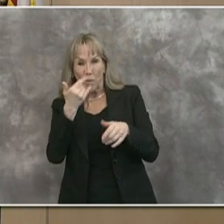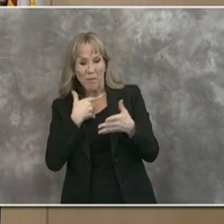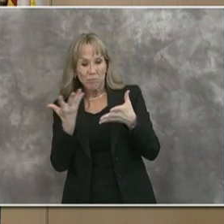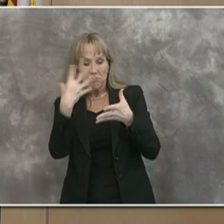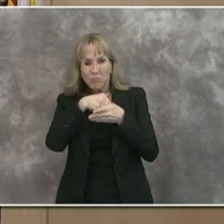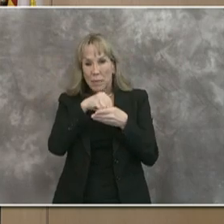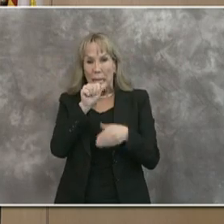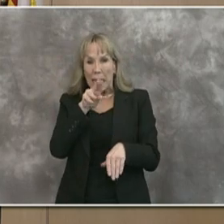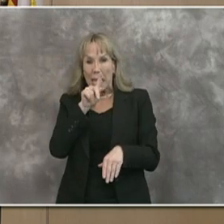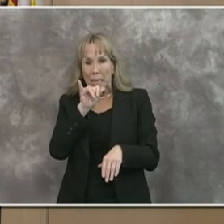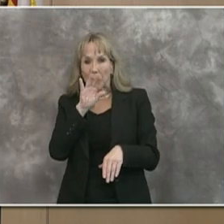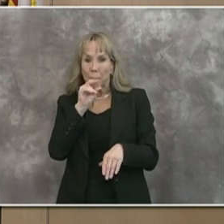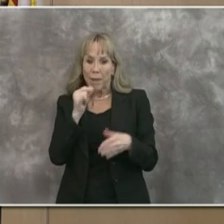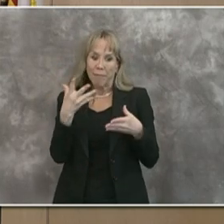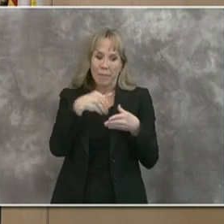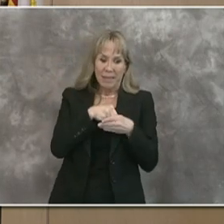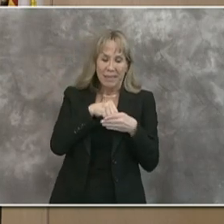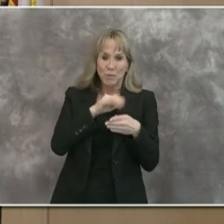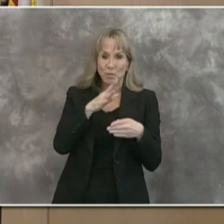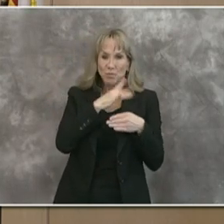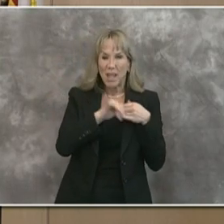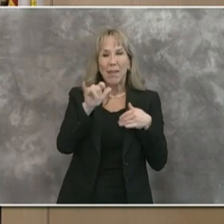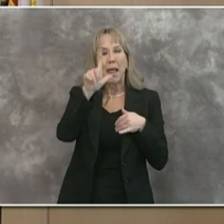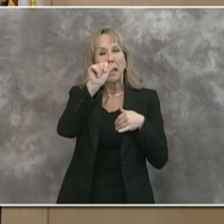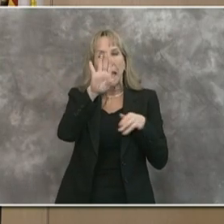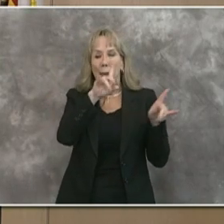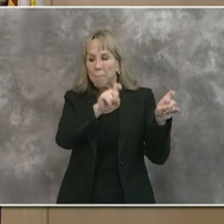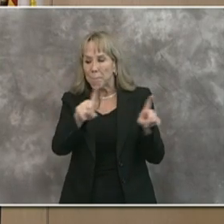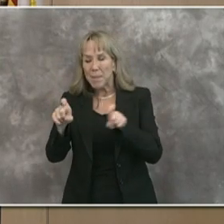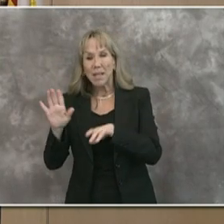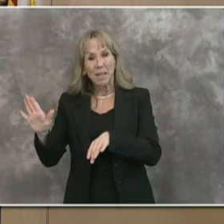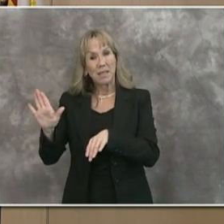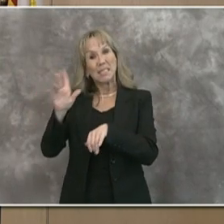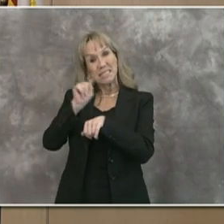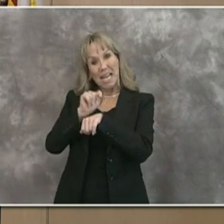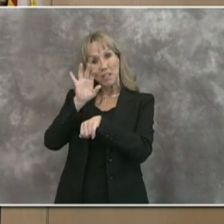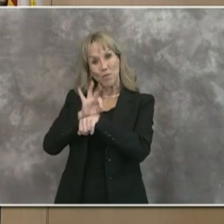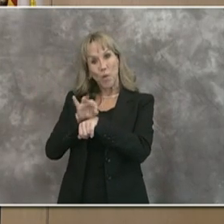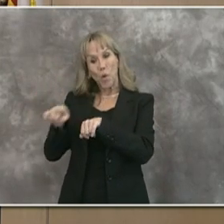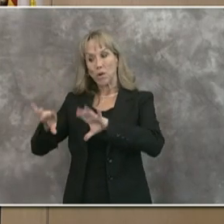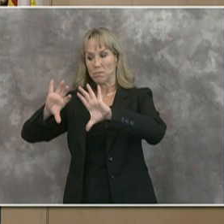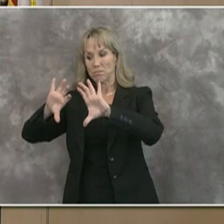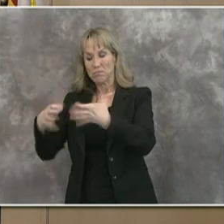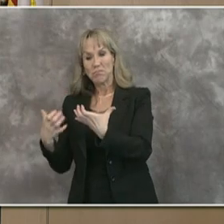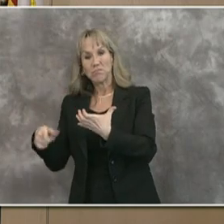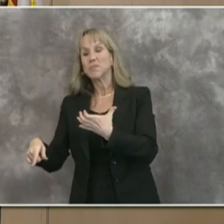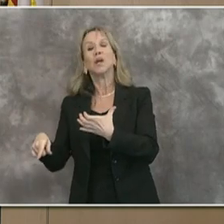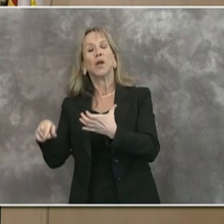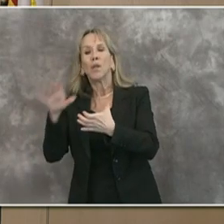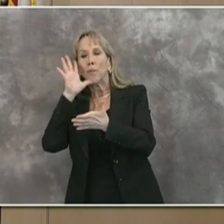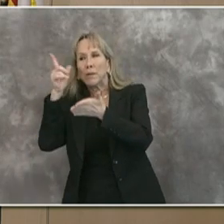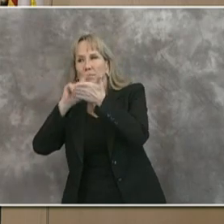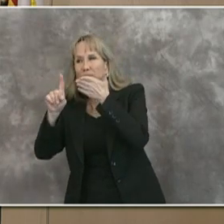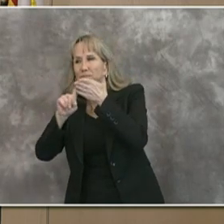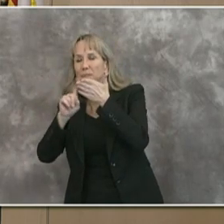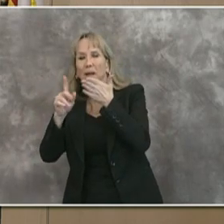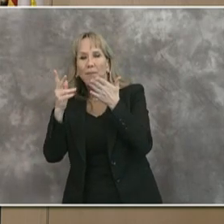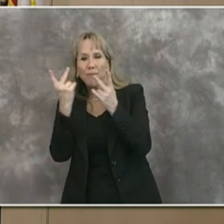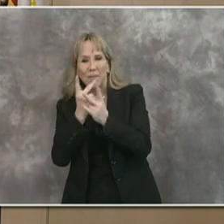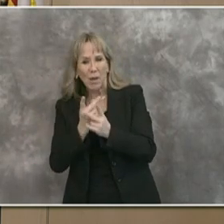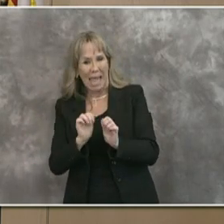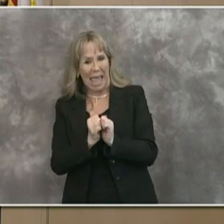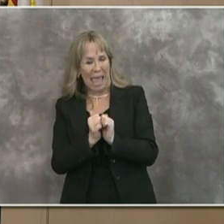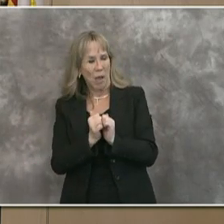task force or work group that is part of our laboratory testing task force, we will define what are strategies and how will we